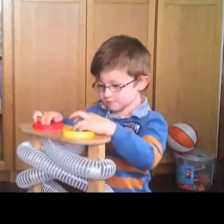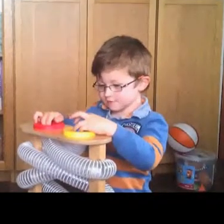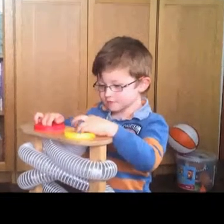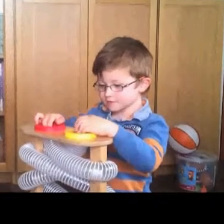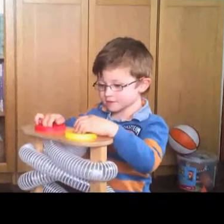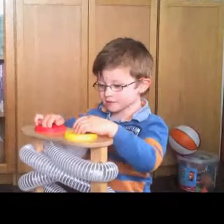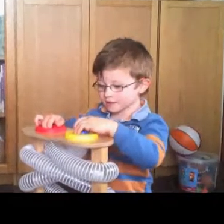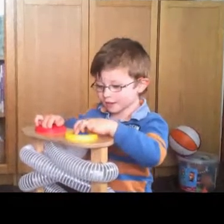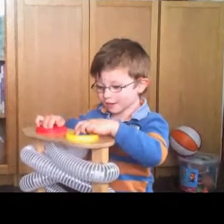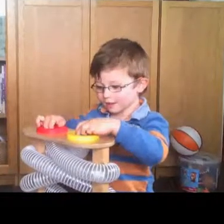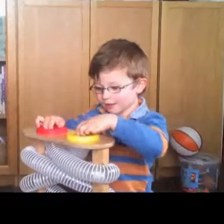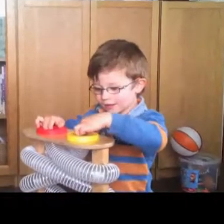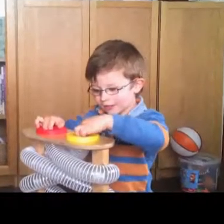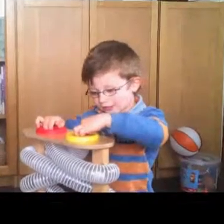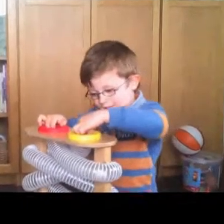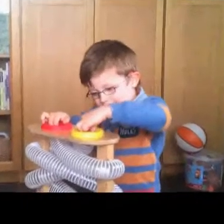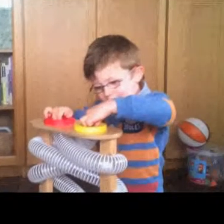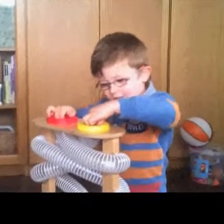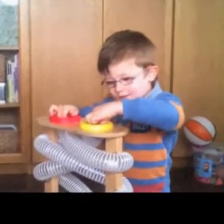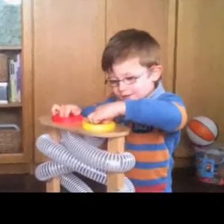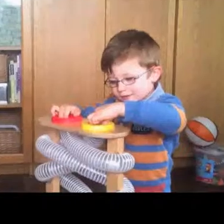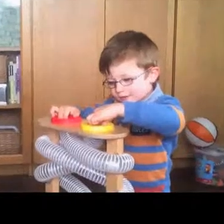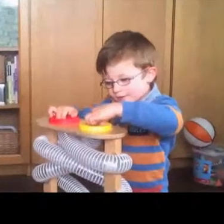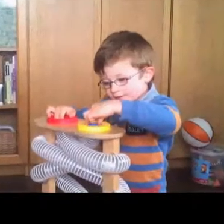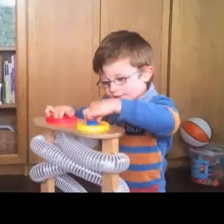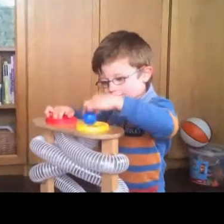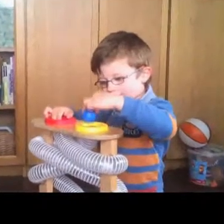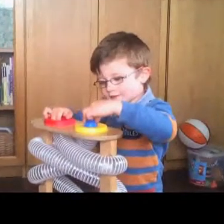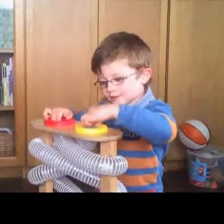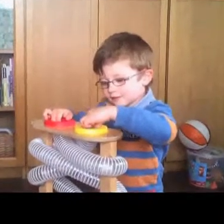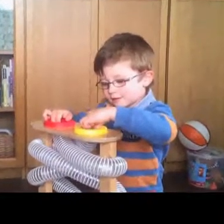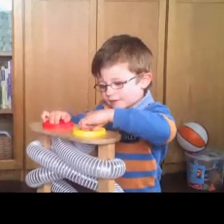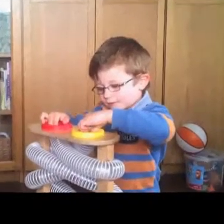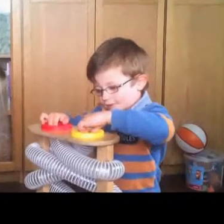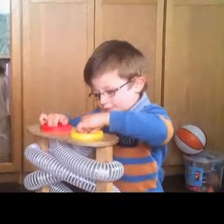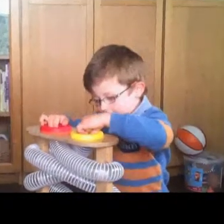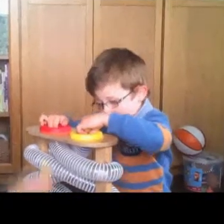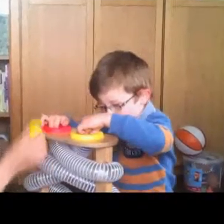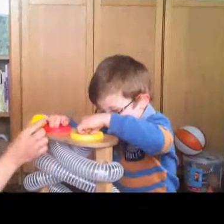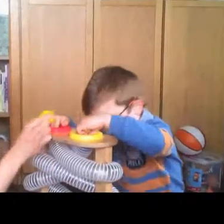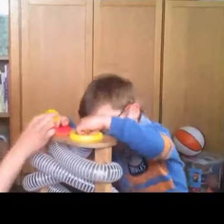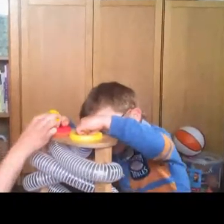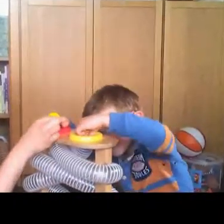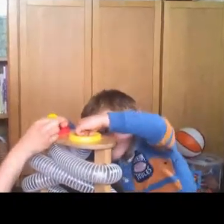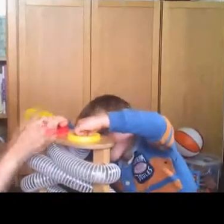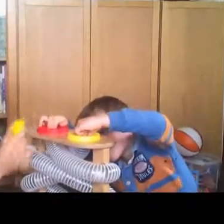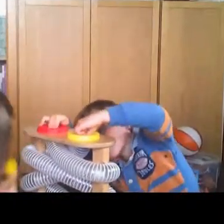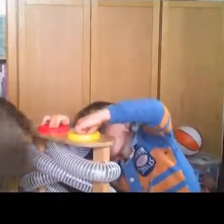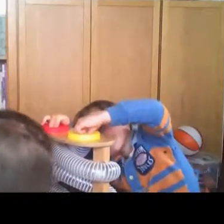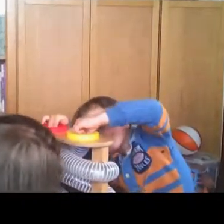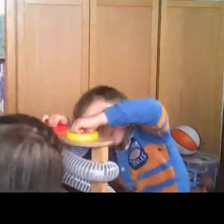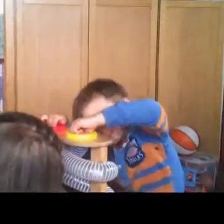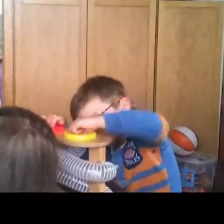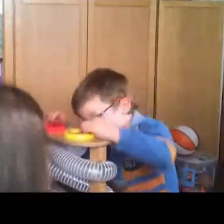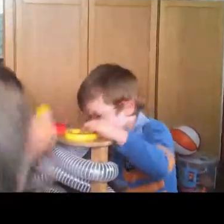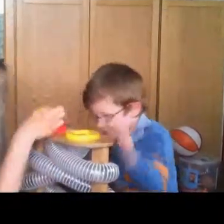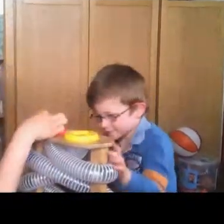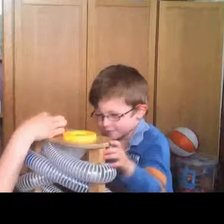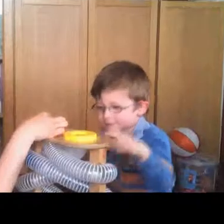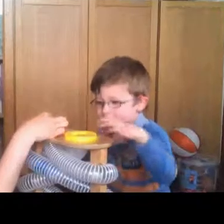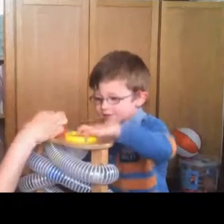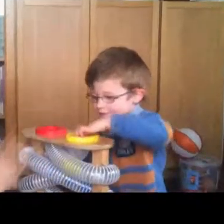tubes. Kaelin looks down at the tubes. He then bends his body, tilts his head to the right,